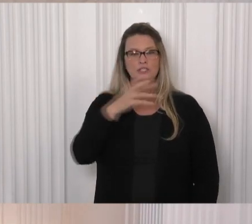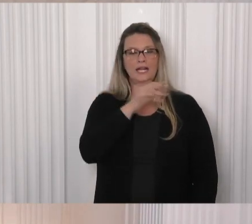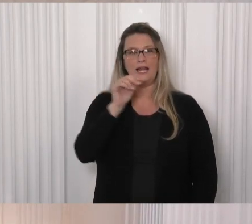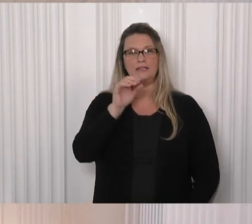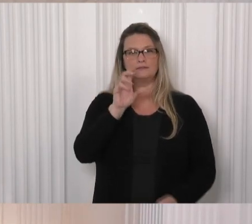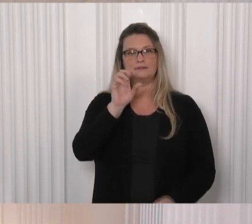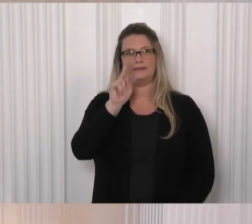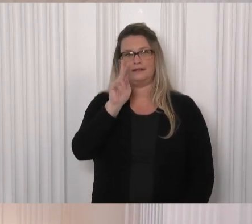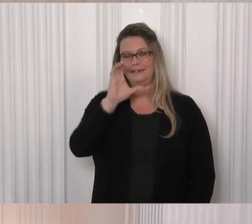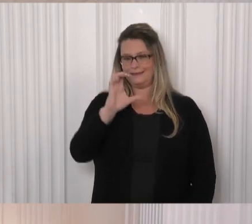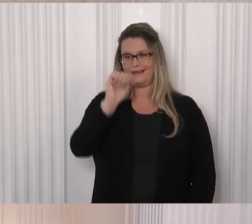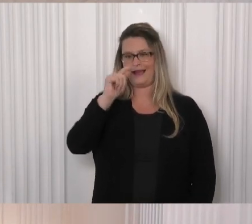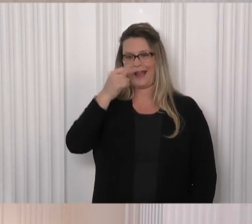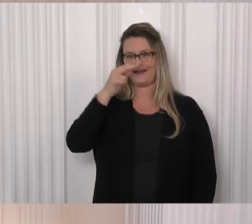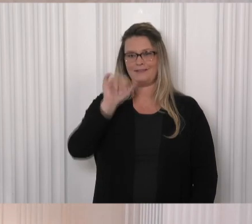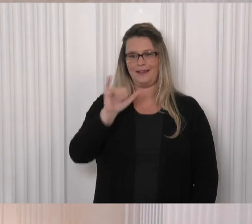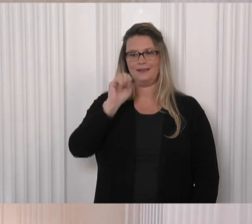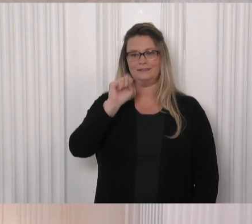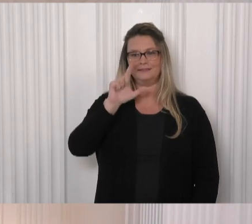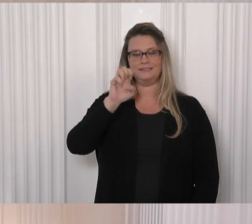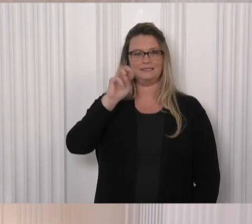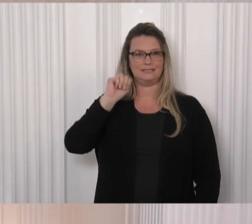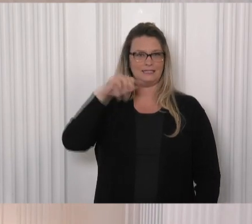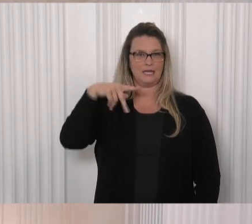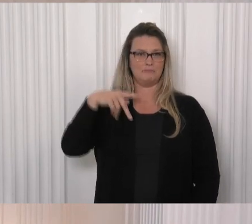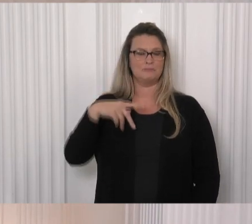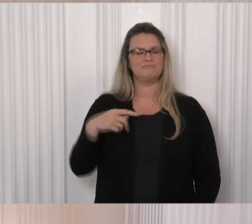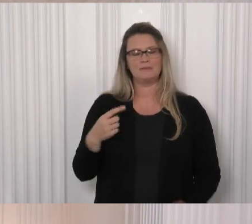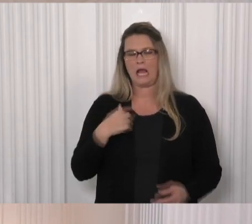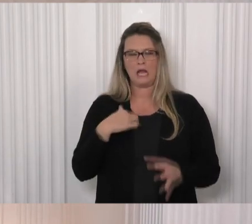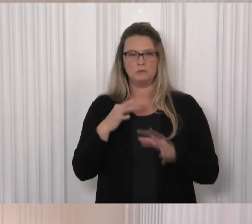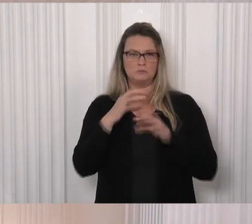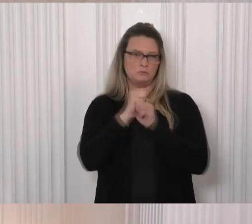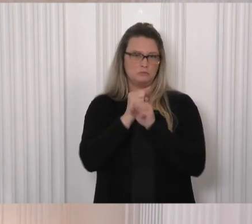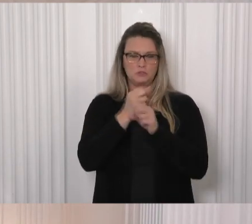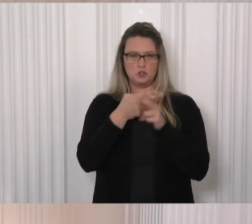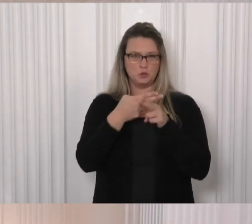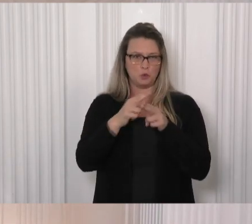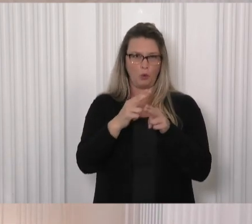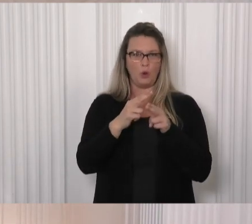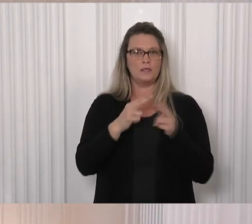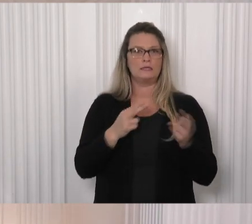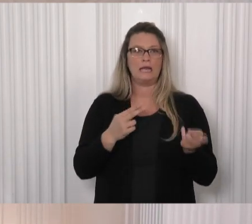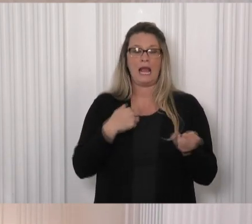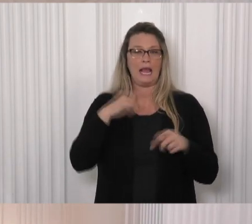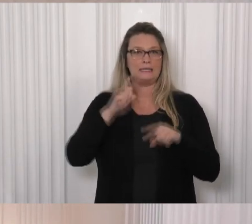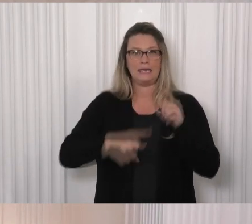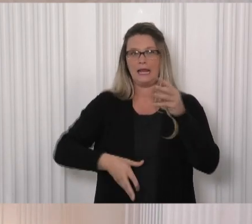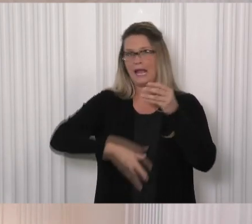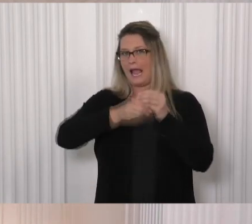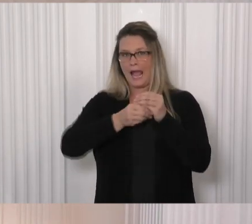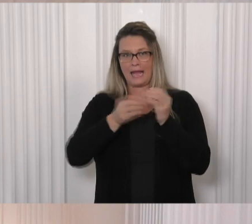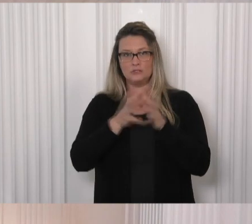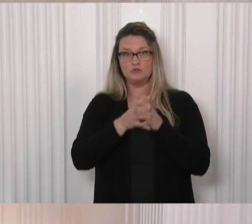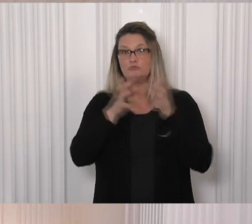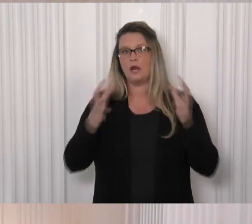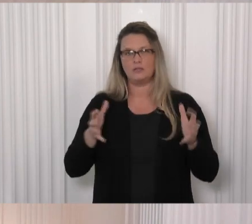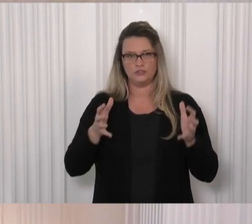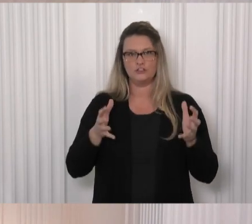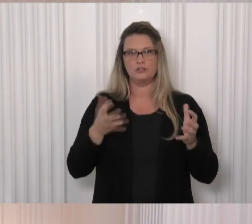Slimp. Yeah, I'll be very short. I can't add too much to what the governor